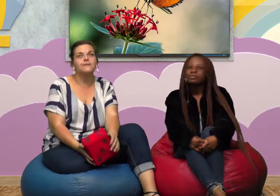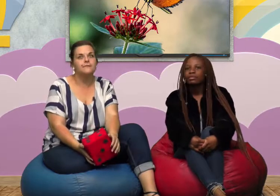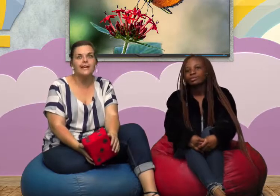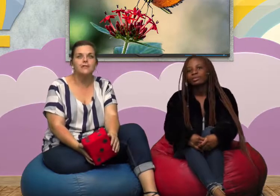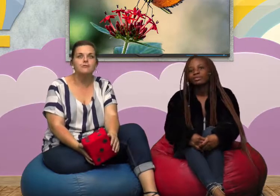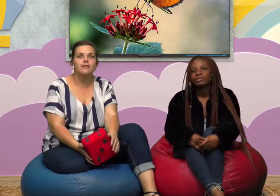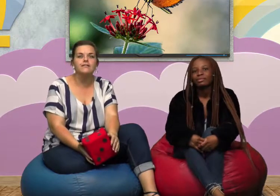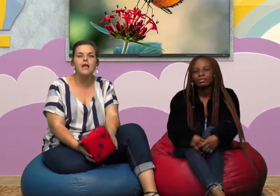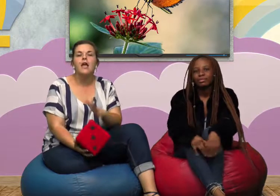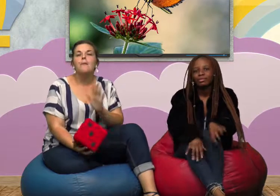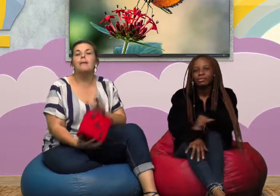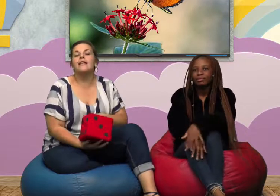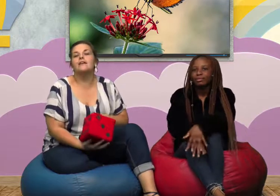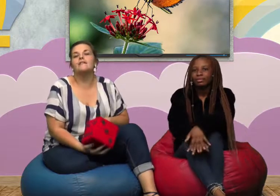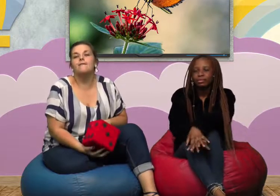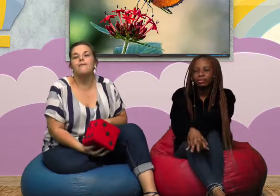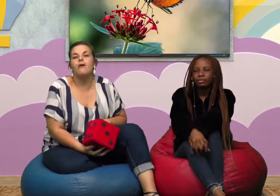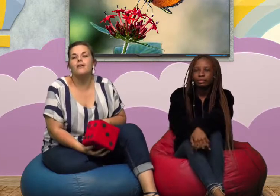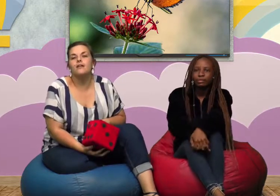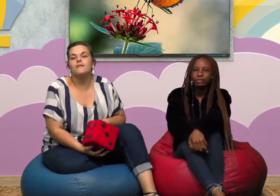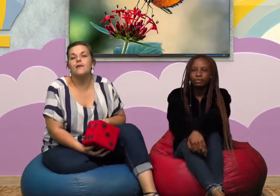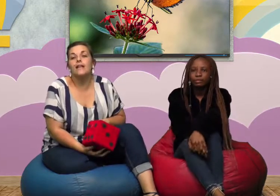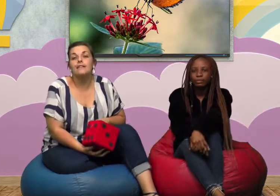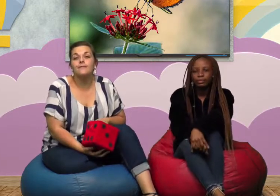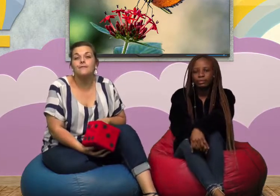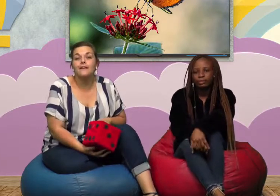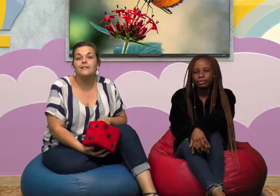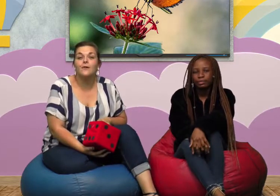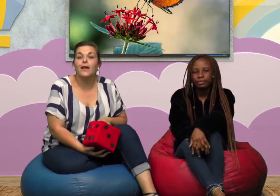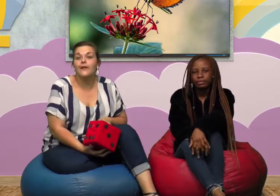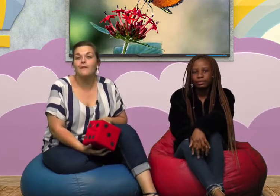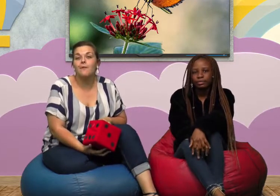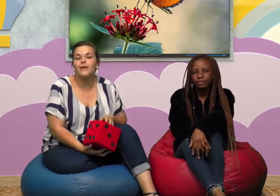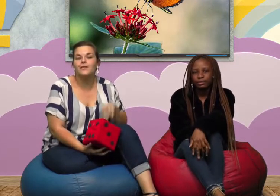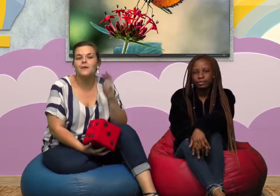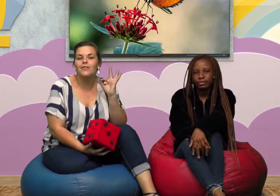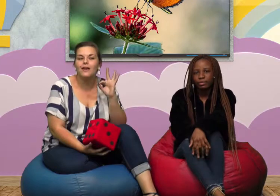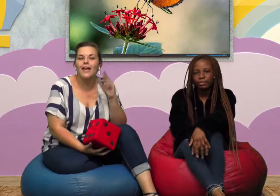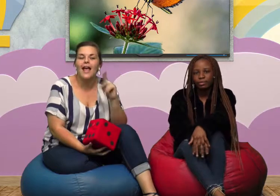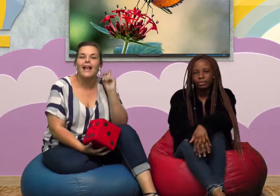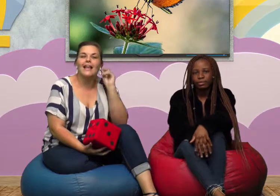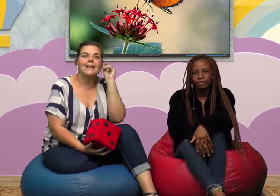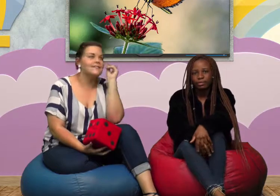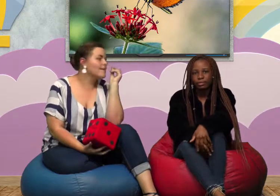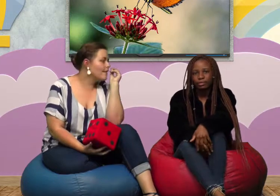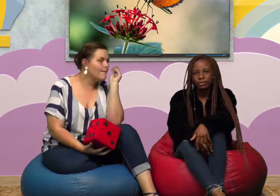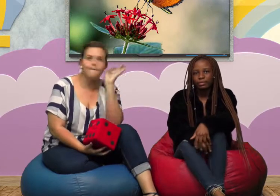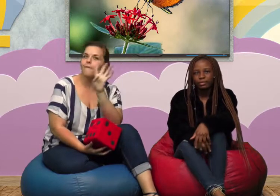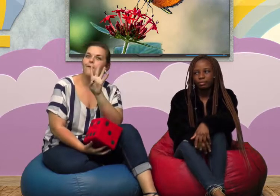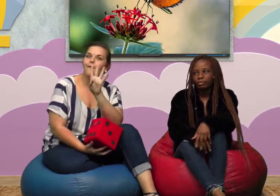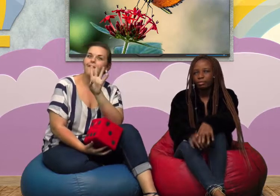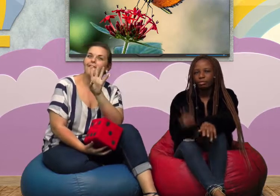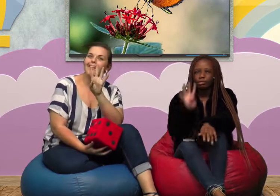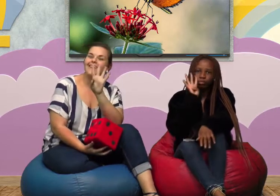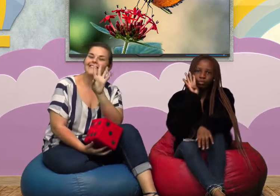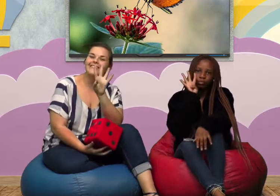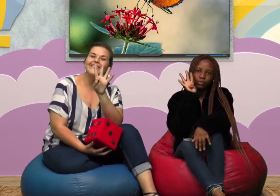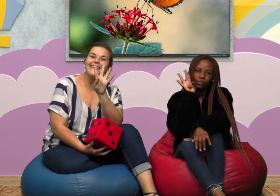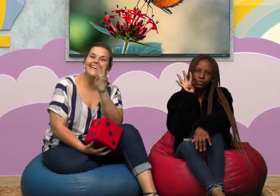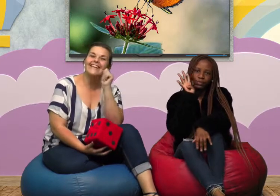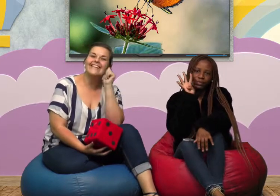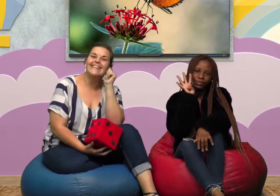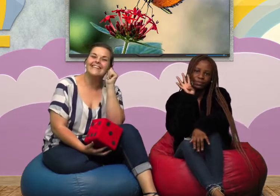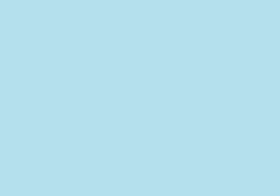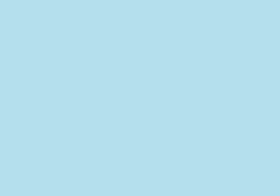think of different categories. But now it's time for our online school lesson, friends. So get ready for week 23, lesson 4.